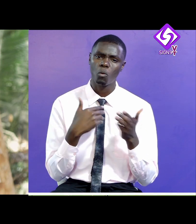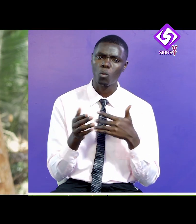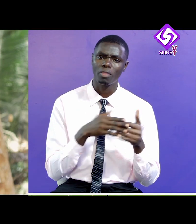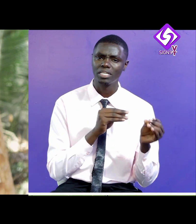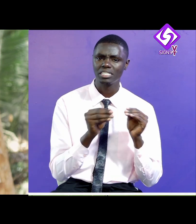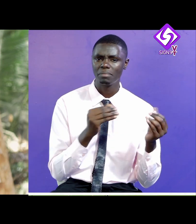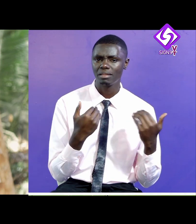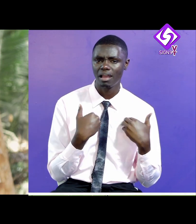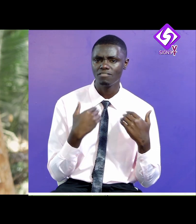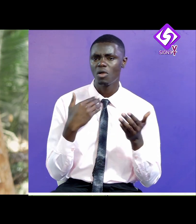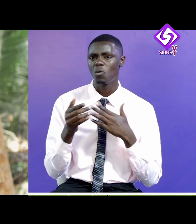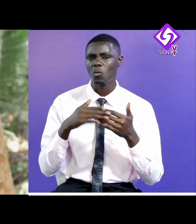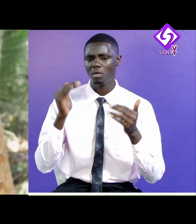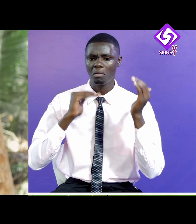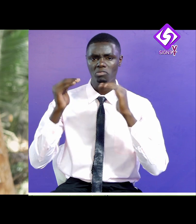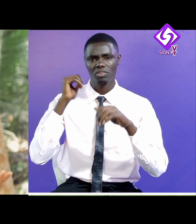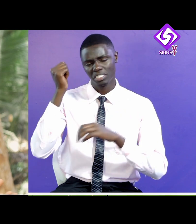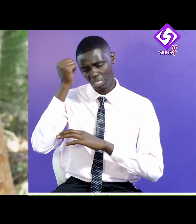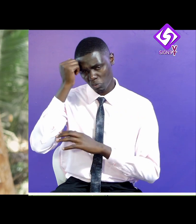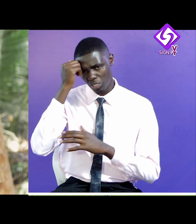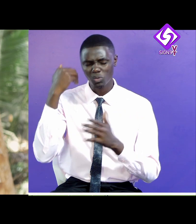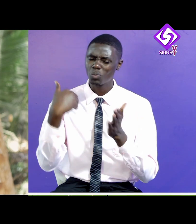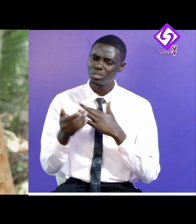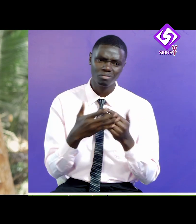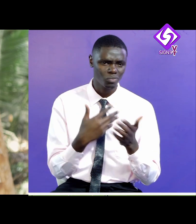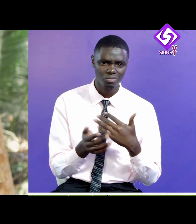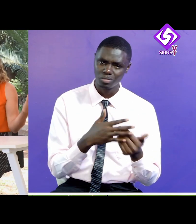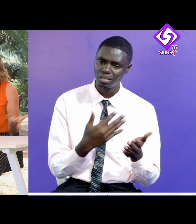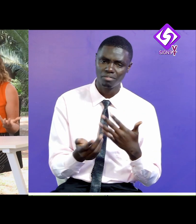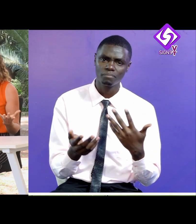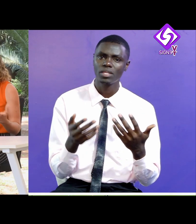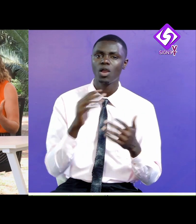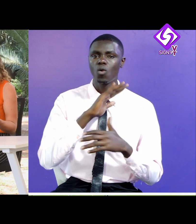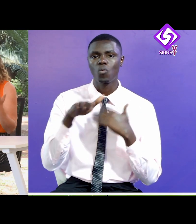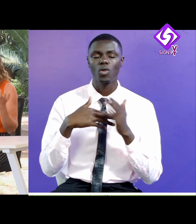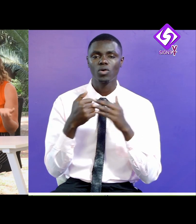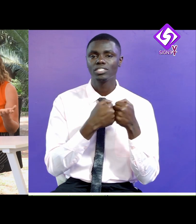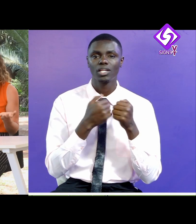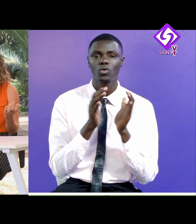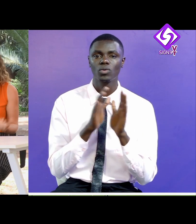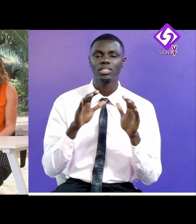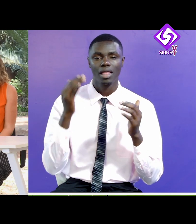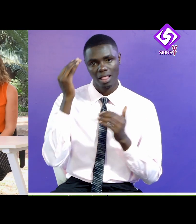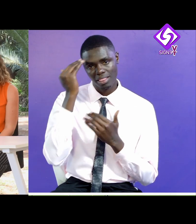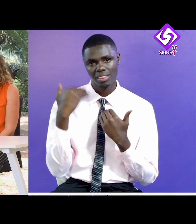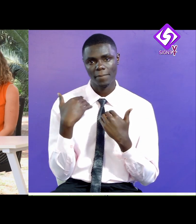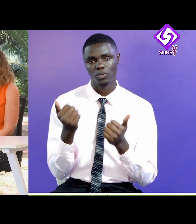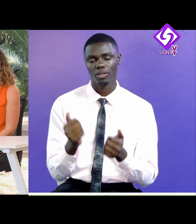have a university education, whoever you are in the world, we all struggle with our mental health in some way or other.